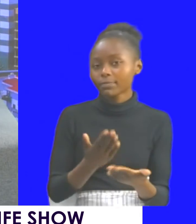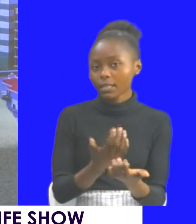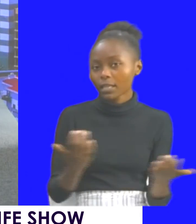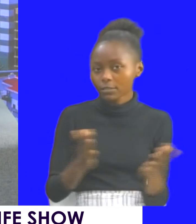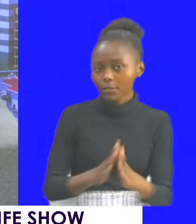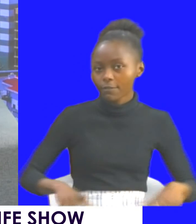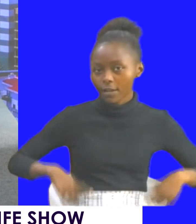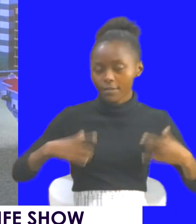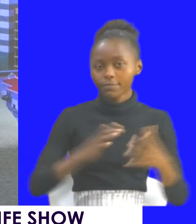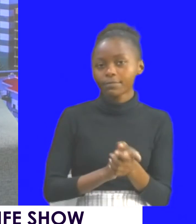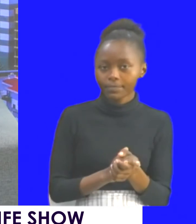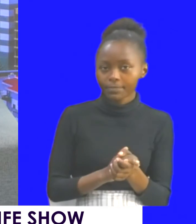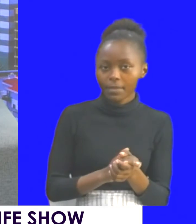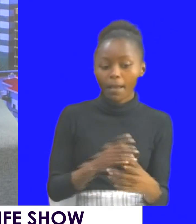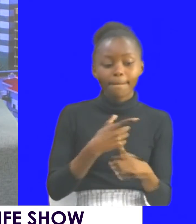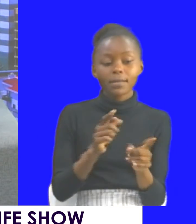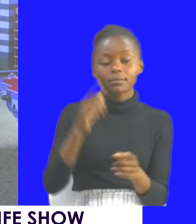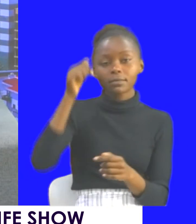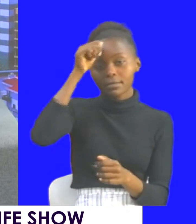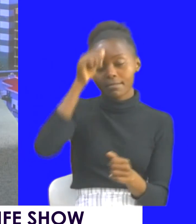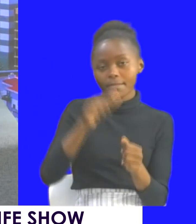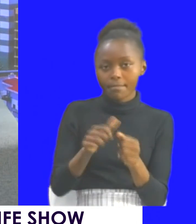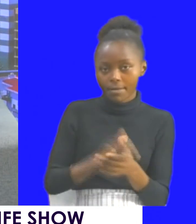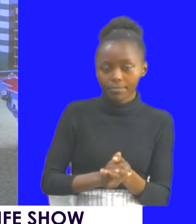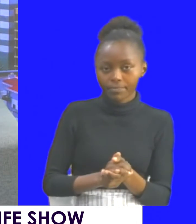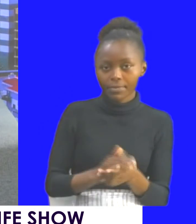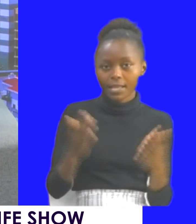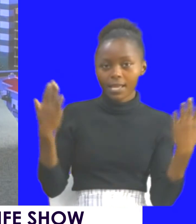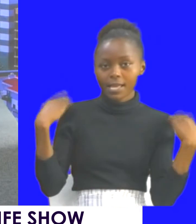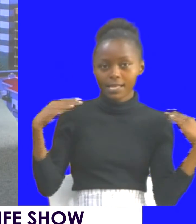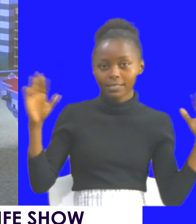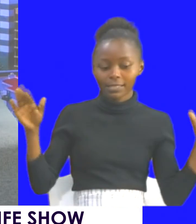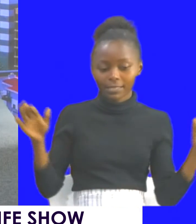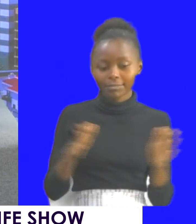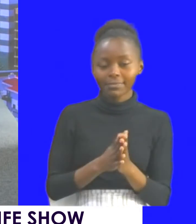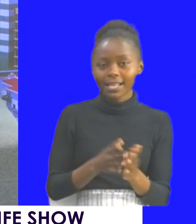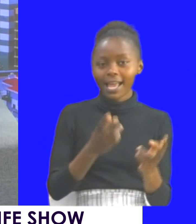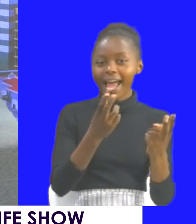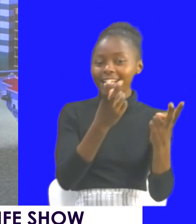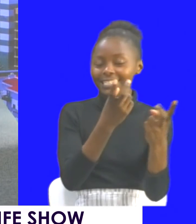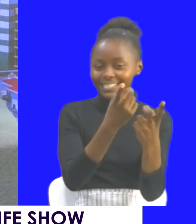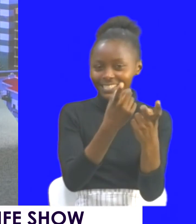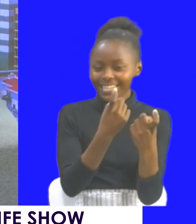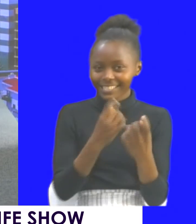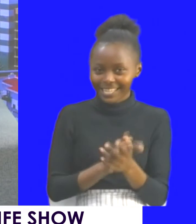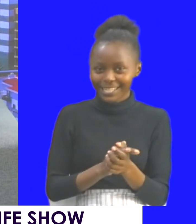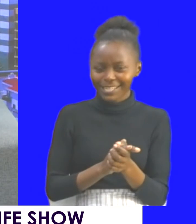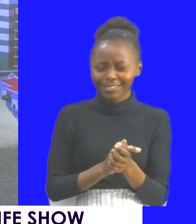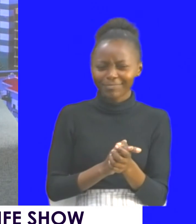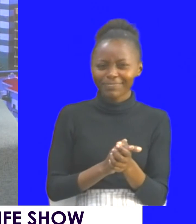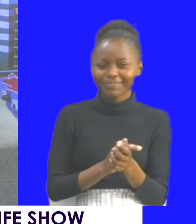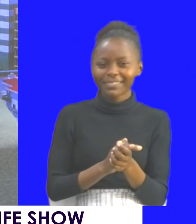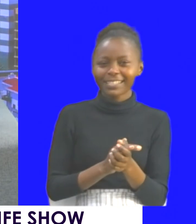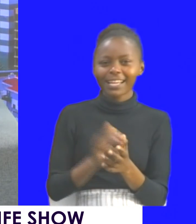manners of negativity. But remember, angels are attracted to positivity. Let me put it better.